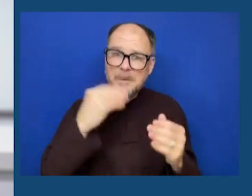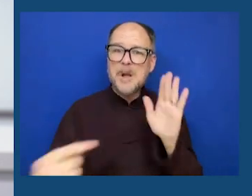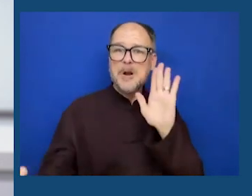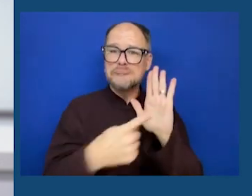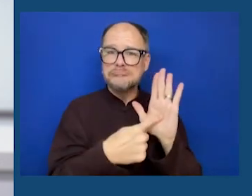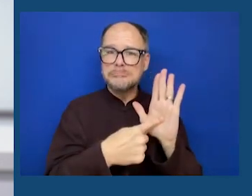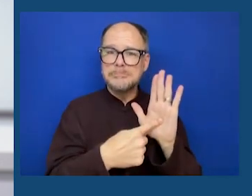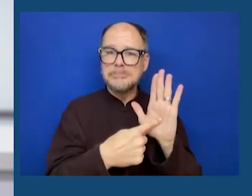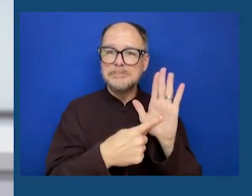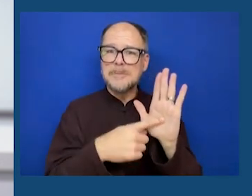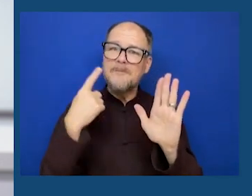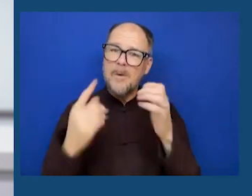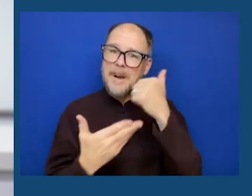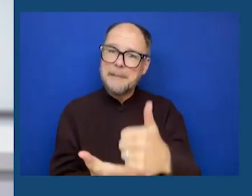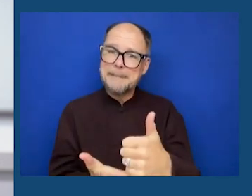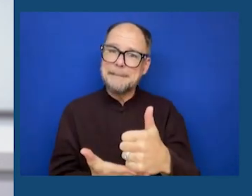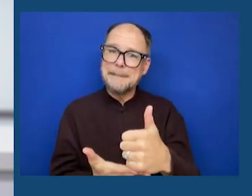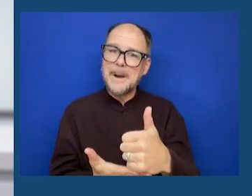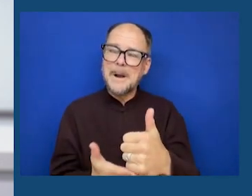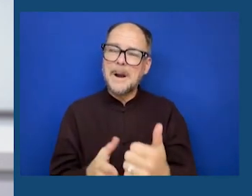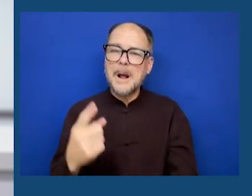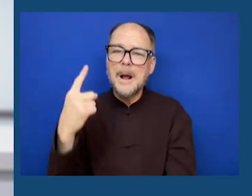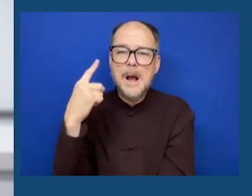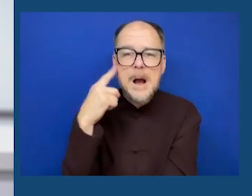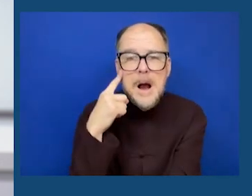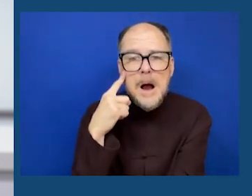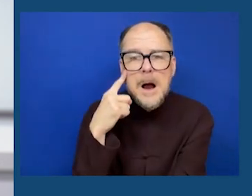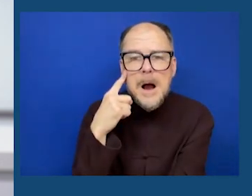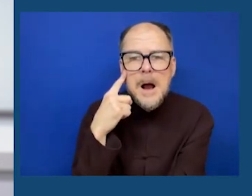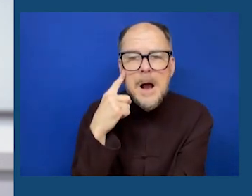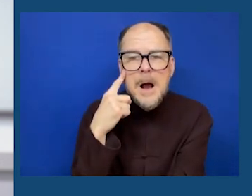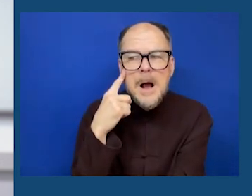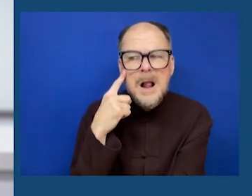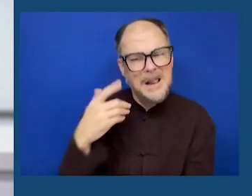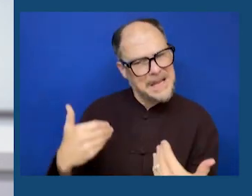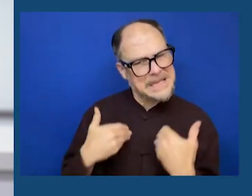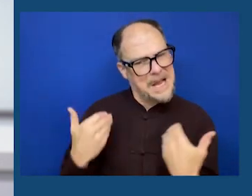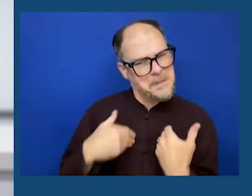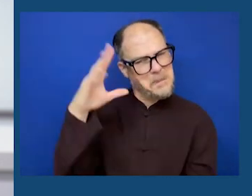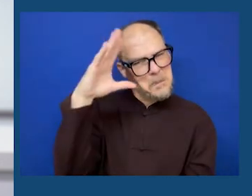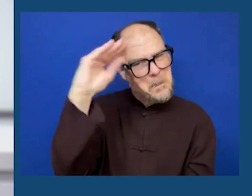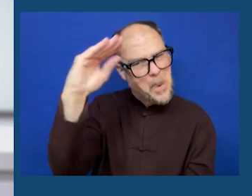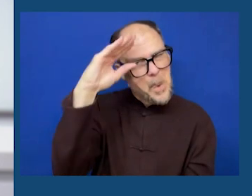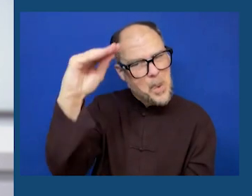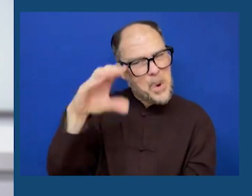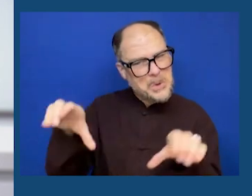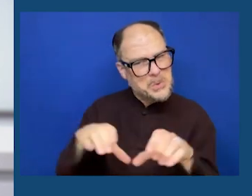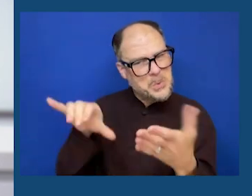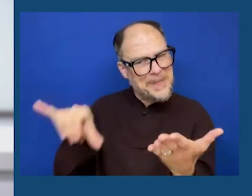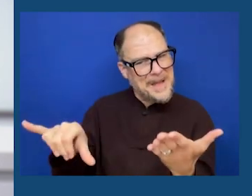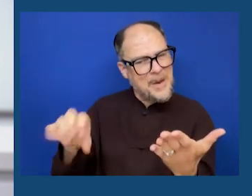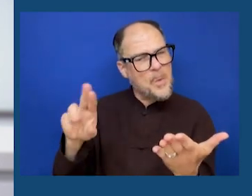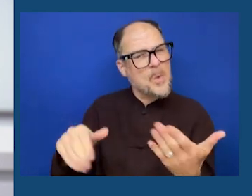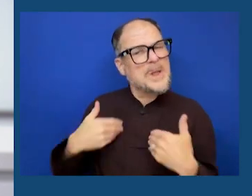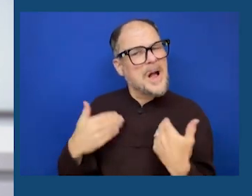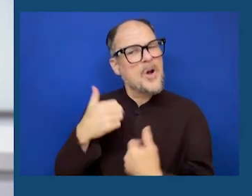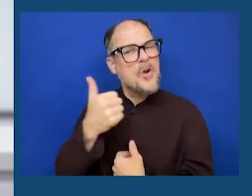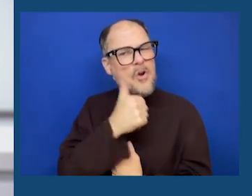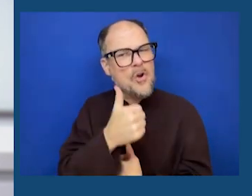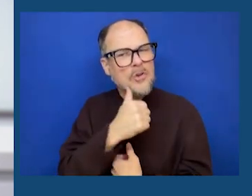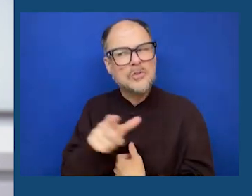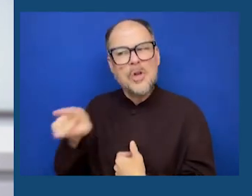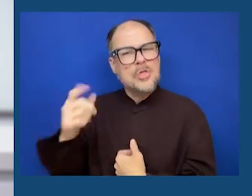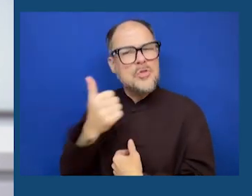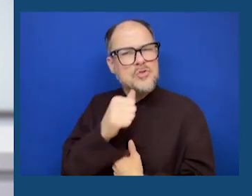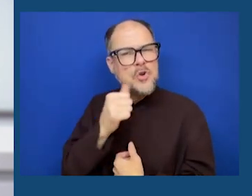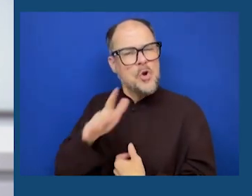to me, I don't think a young group of boys would have done this. I realized that they were so intuitive with the needs